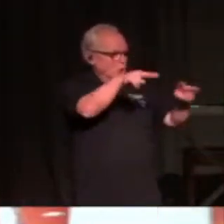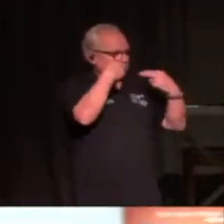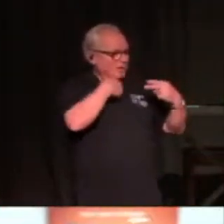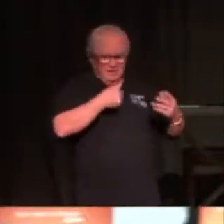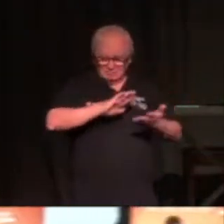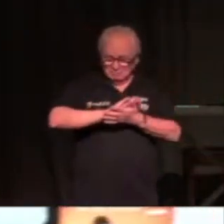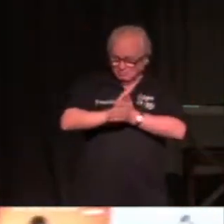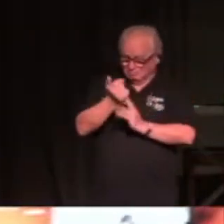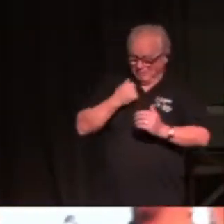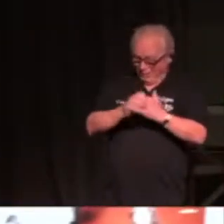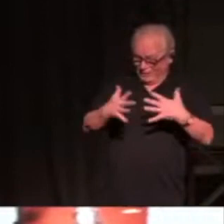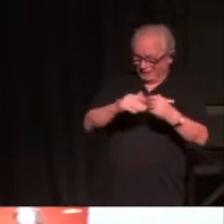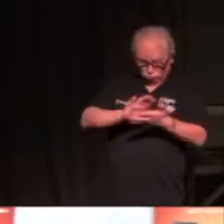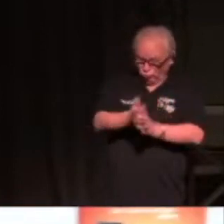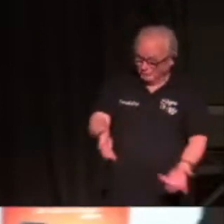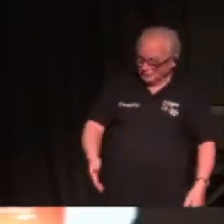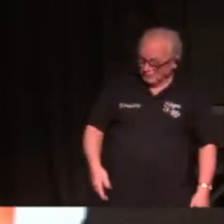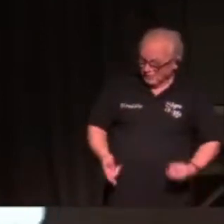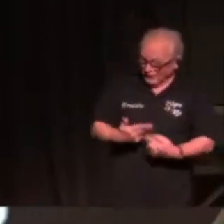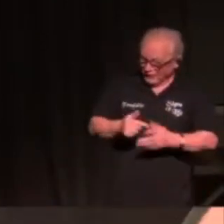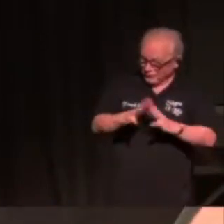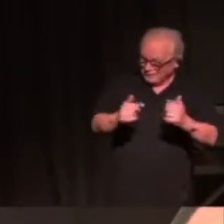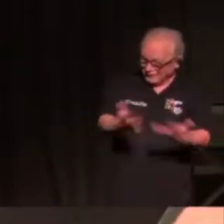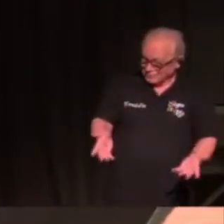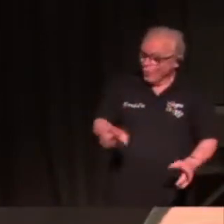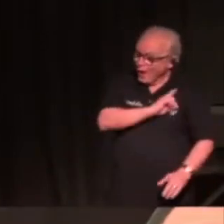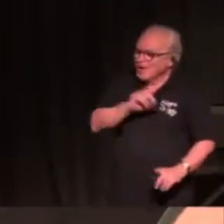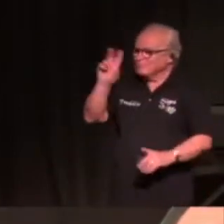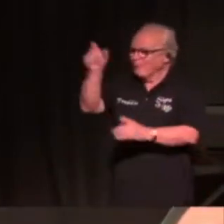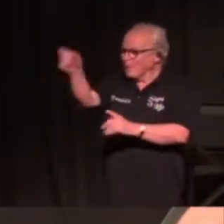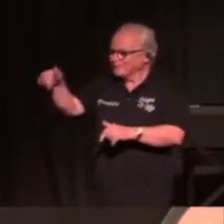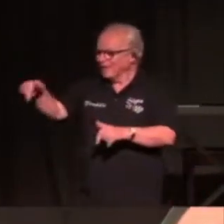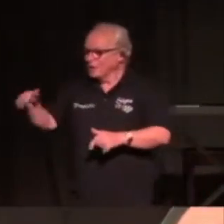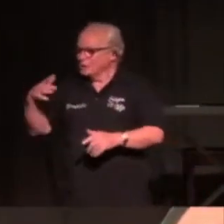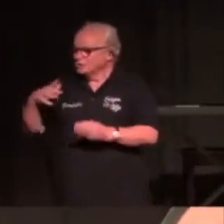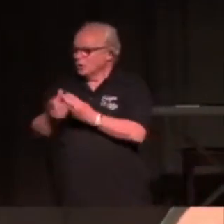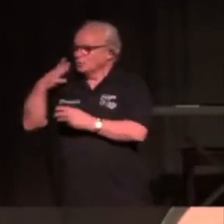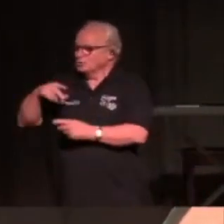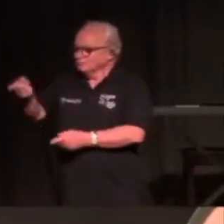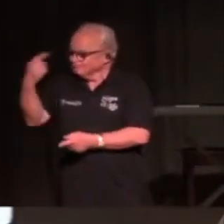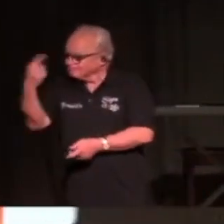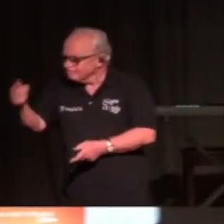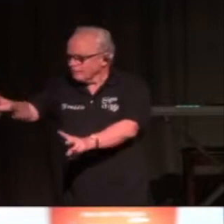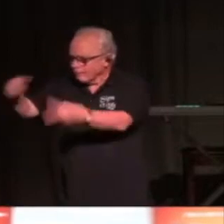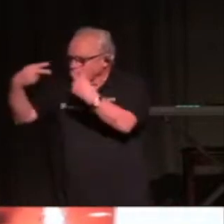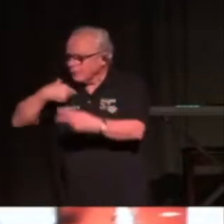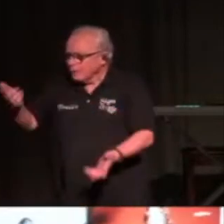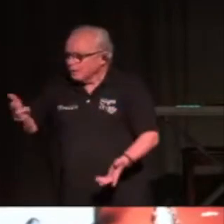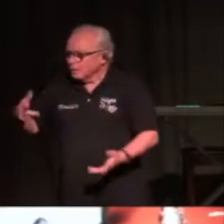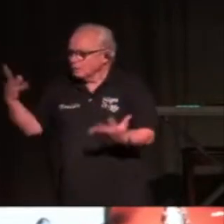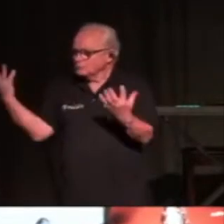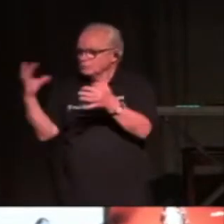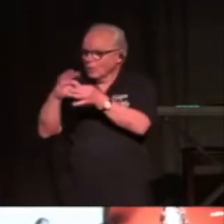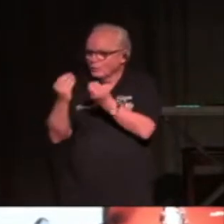Ruin my weekend, another weekend, just because there's somebody in here that God is looking to get your attention for to come with us on